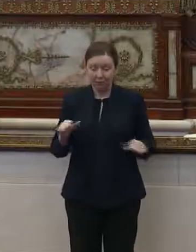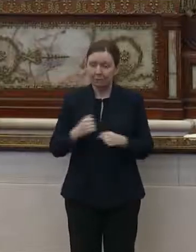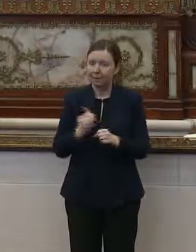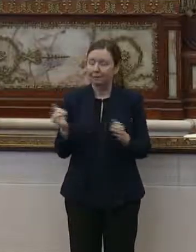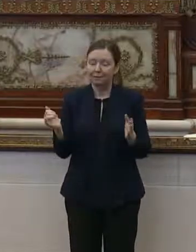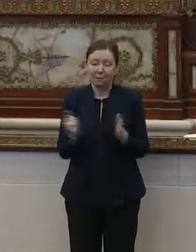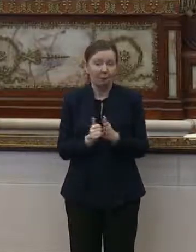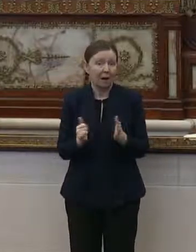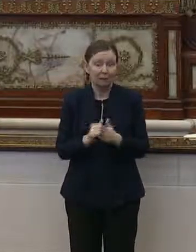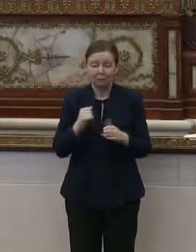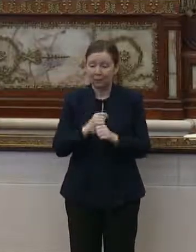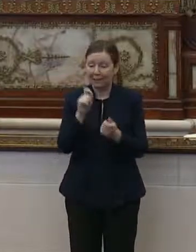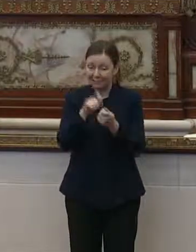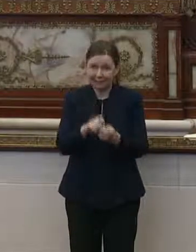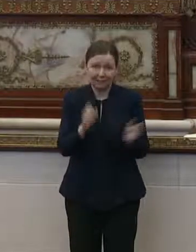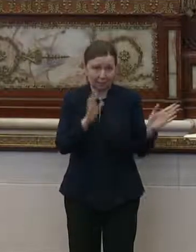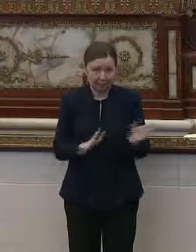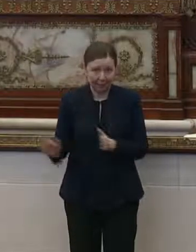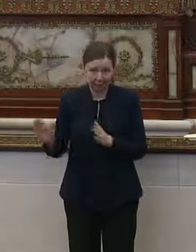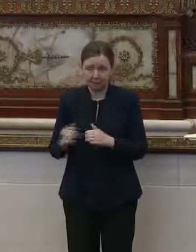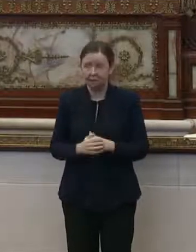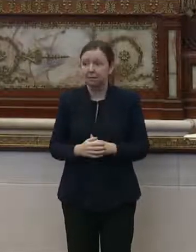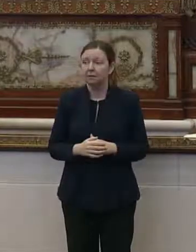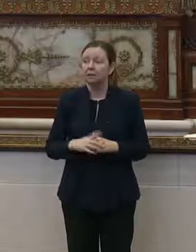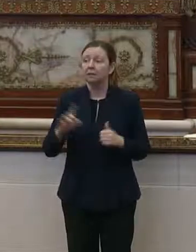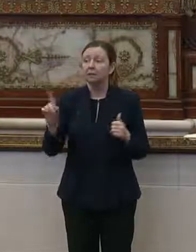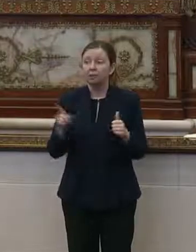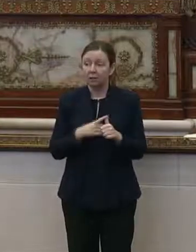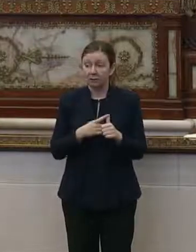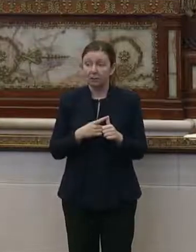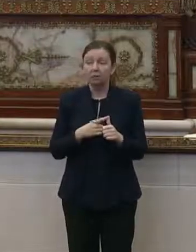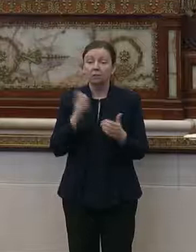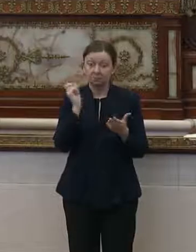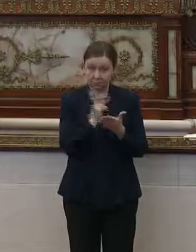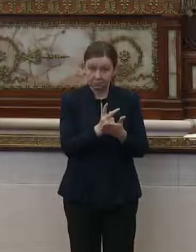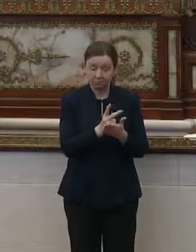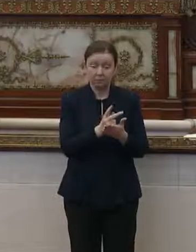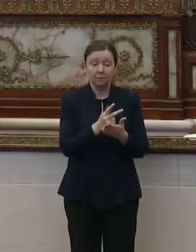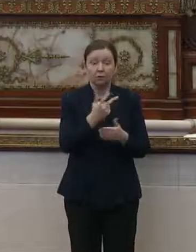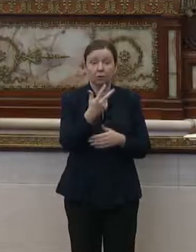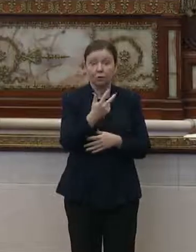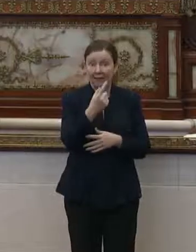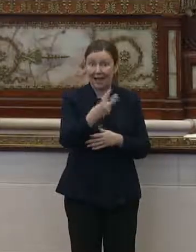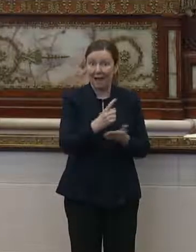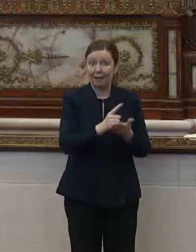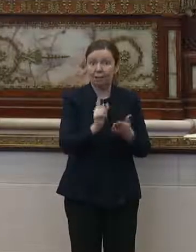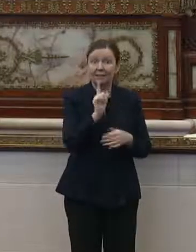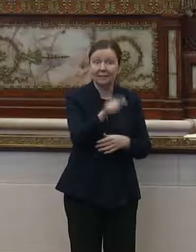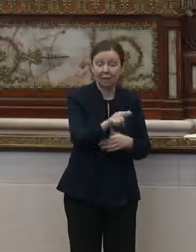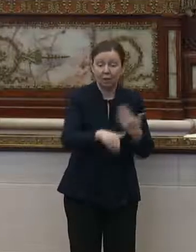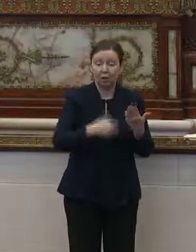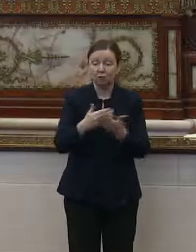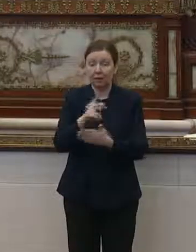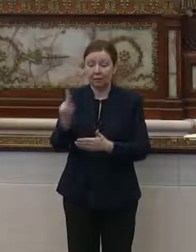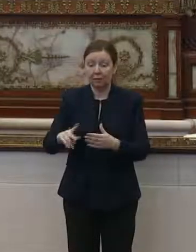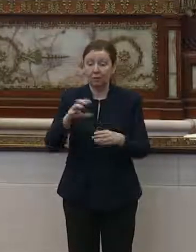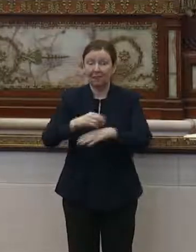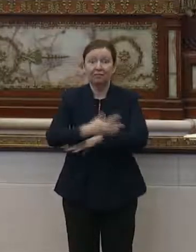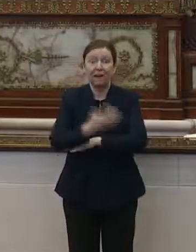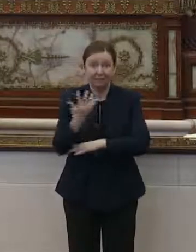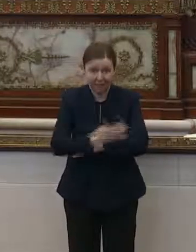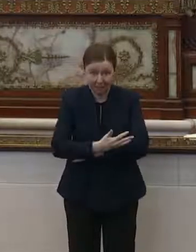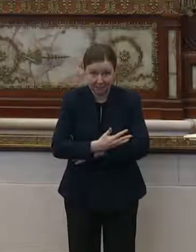impossible to make detailed plans. The first of those whose vaccines was approved for use just 3.5 weeks later and arrived in Philadelphia within 5 days after